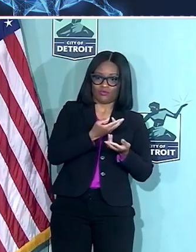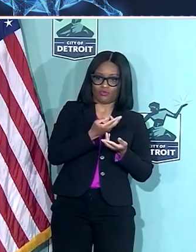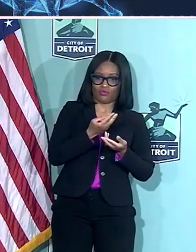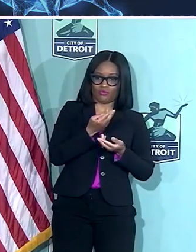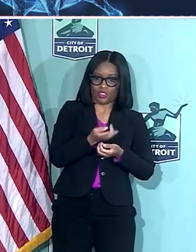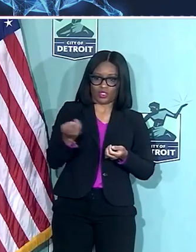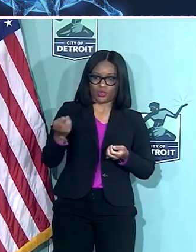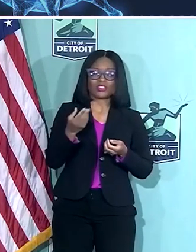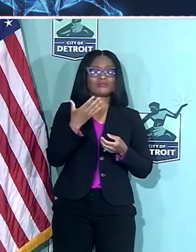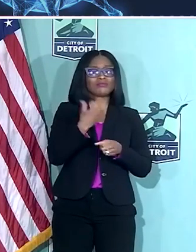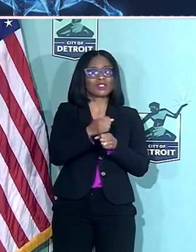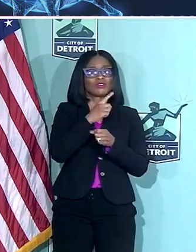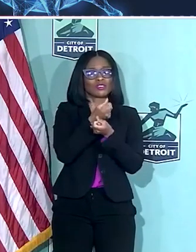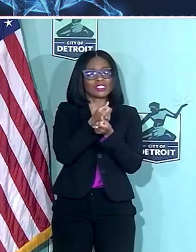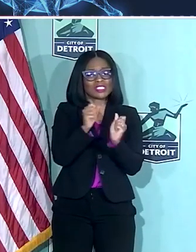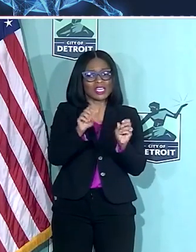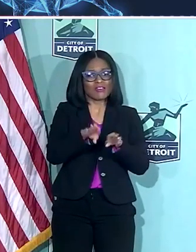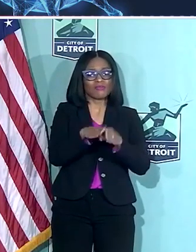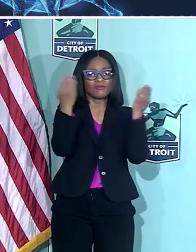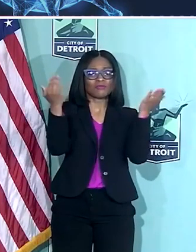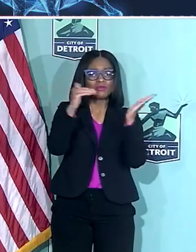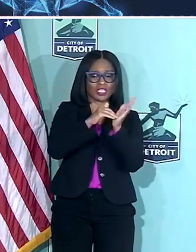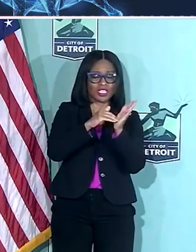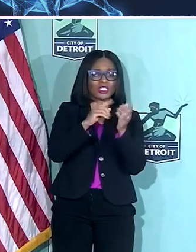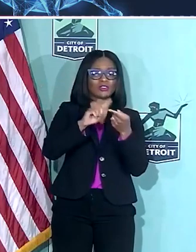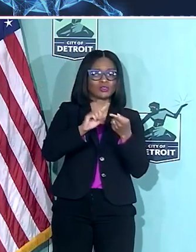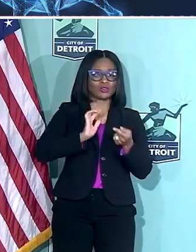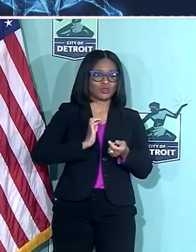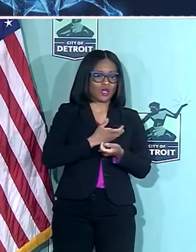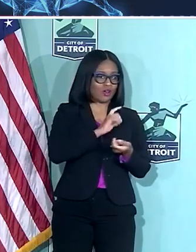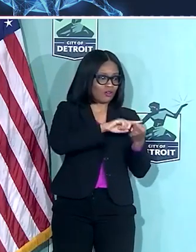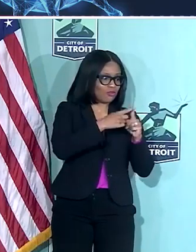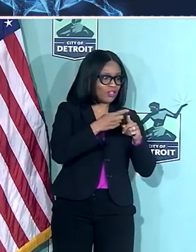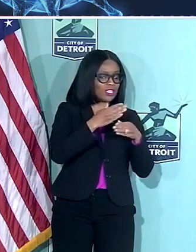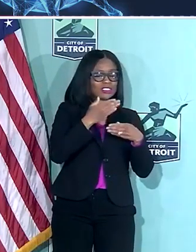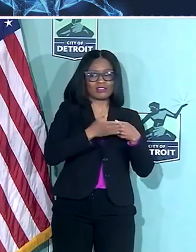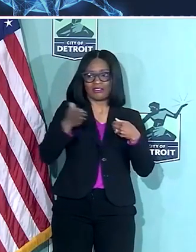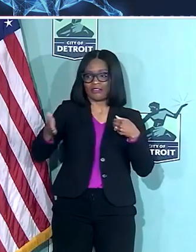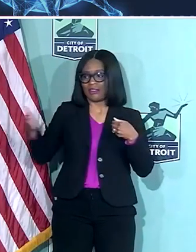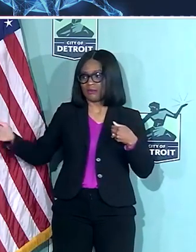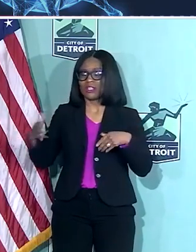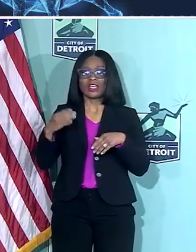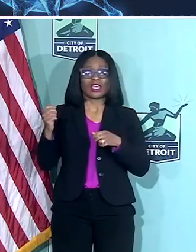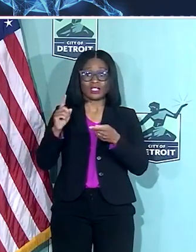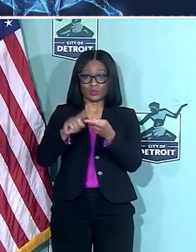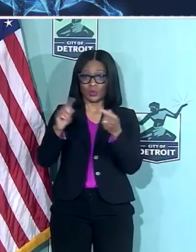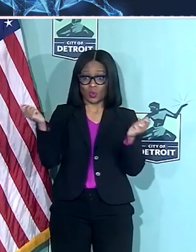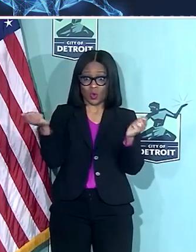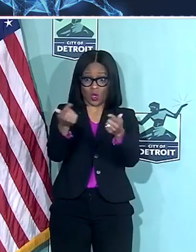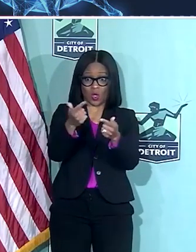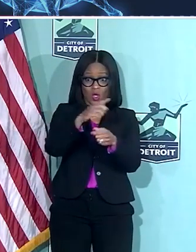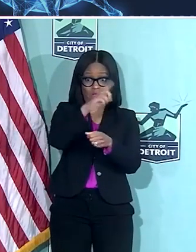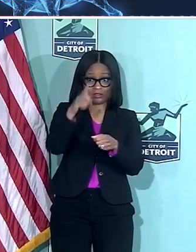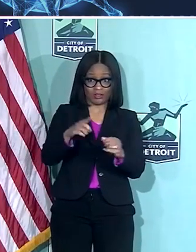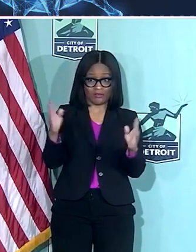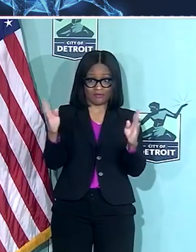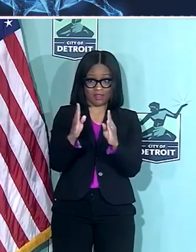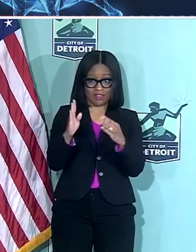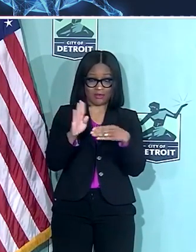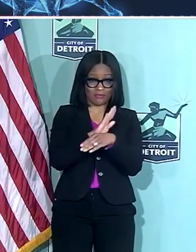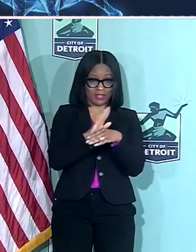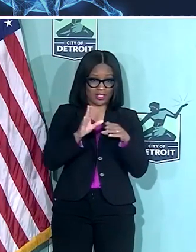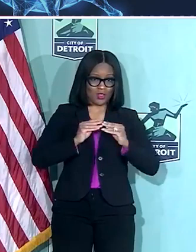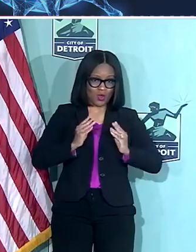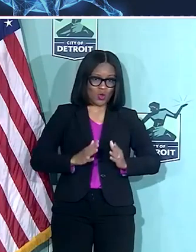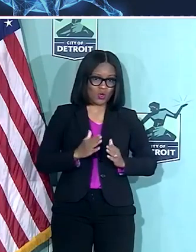to our friends and neighbors when they need them most. And to all of the Detroit small business owners, thank you for all that you do, and know that you